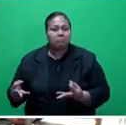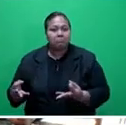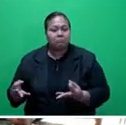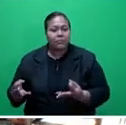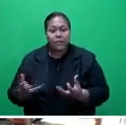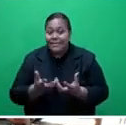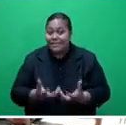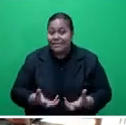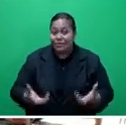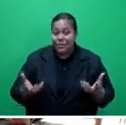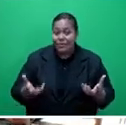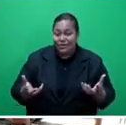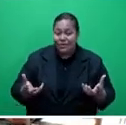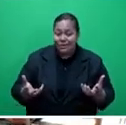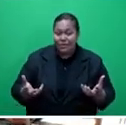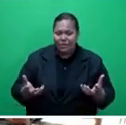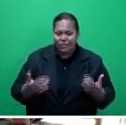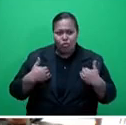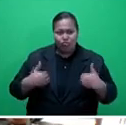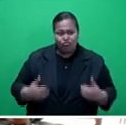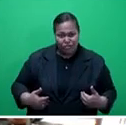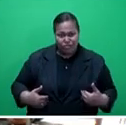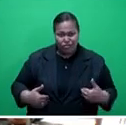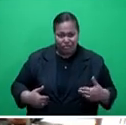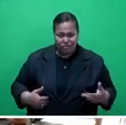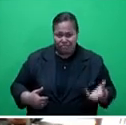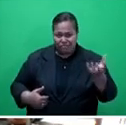Separation between the rich and poor means nothing.